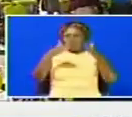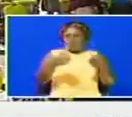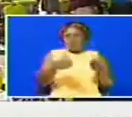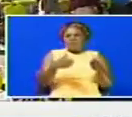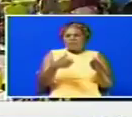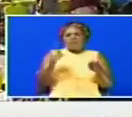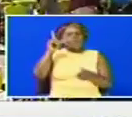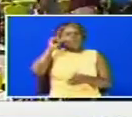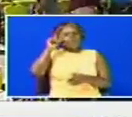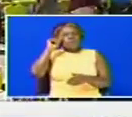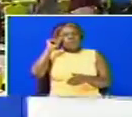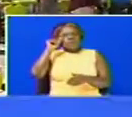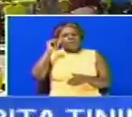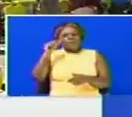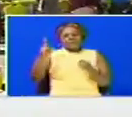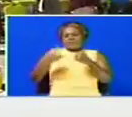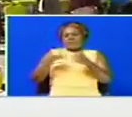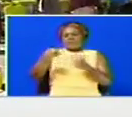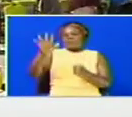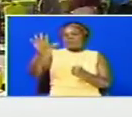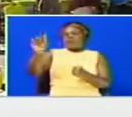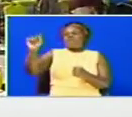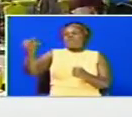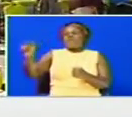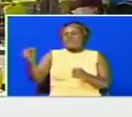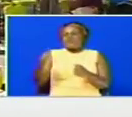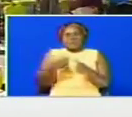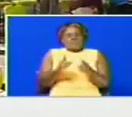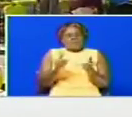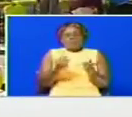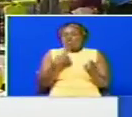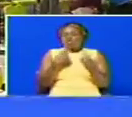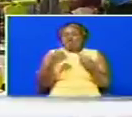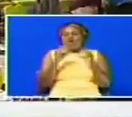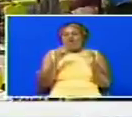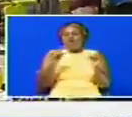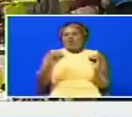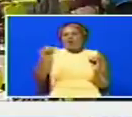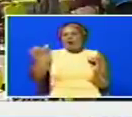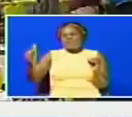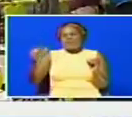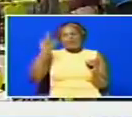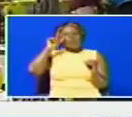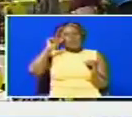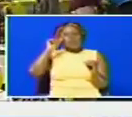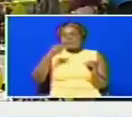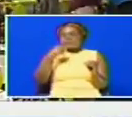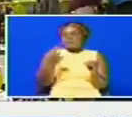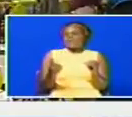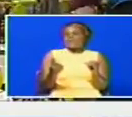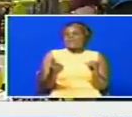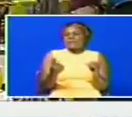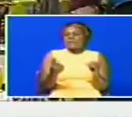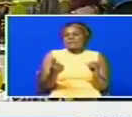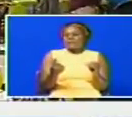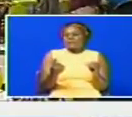on his tweet, which mentioned about the 6.5 million registered voters, but did not talk about his other subsequent tweet, in which he said that